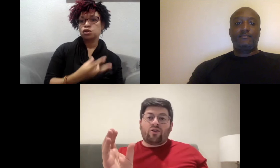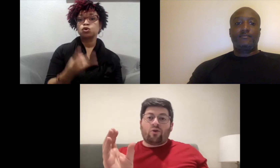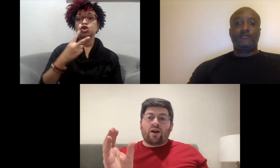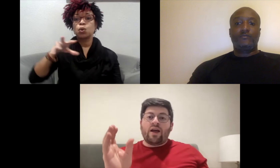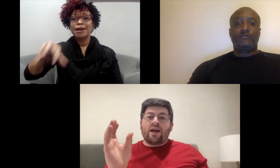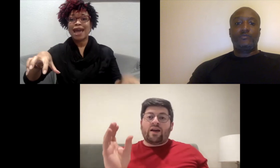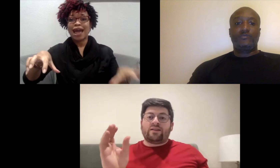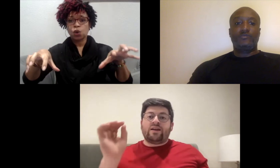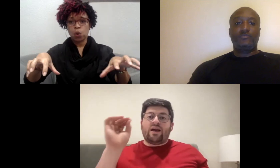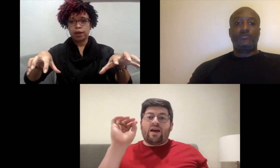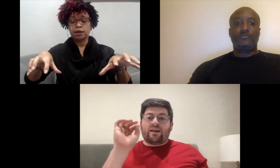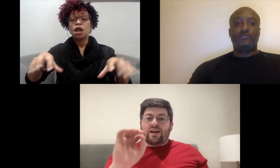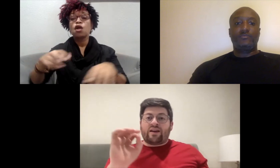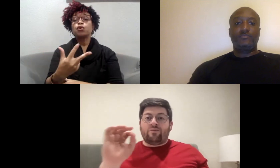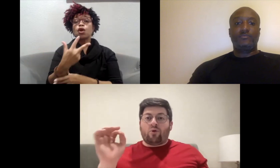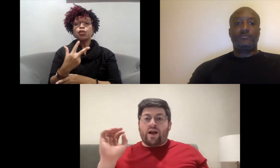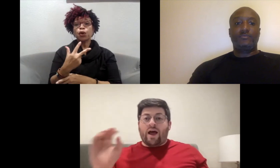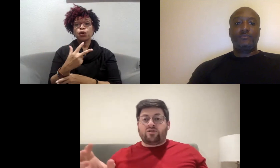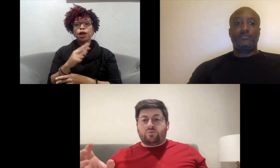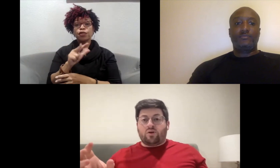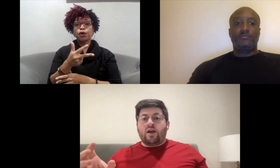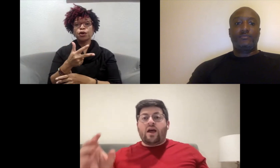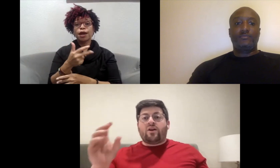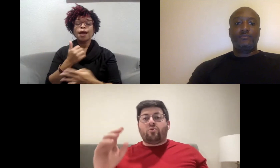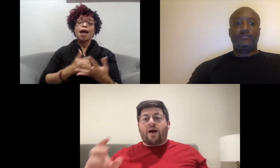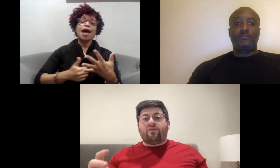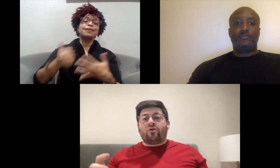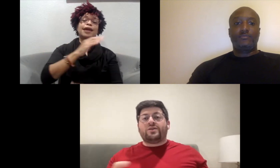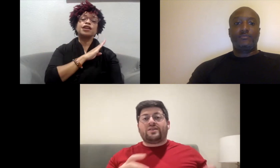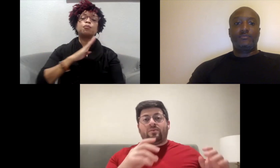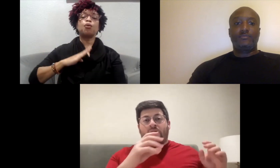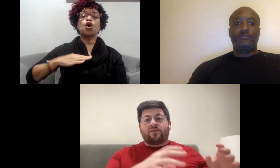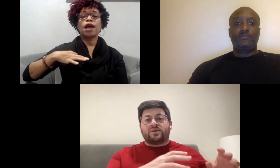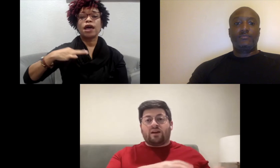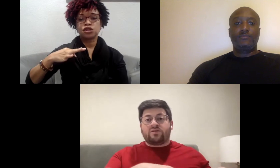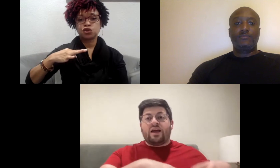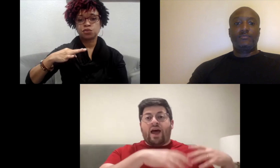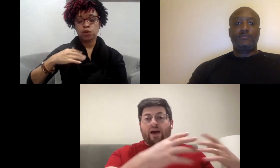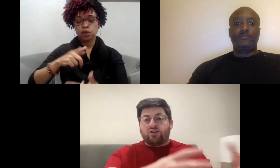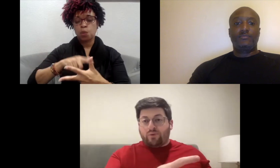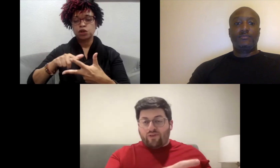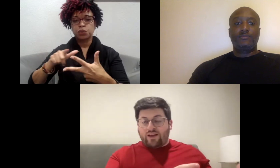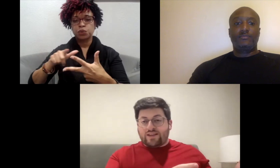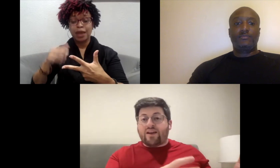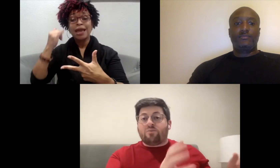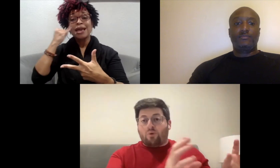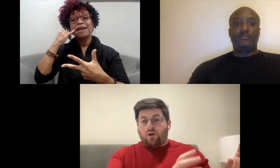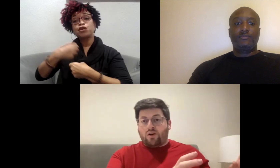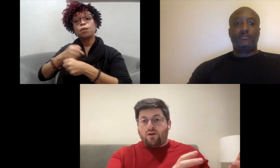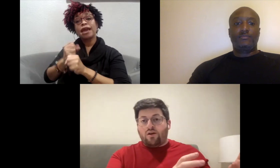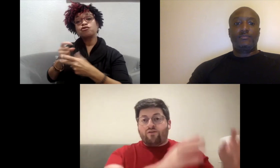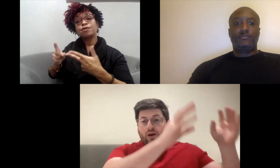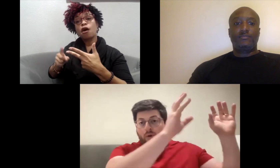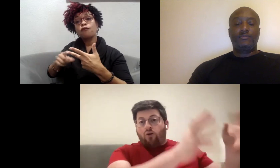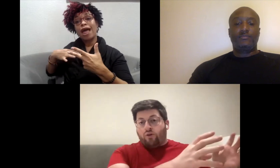third category is executive board eligible, and whomever made themselves eligible for the executive